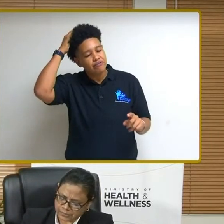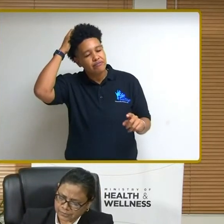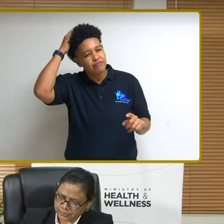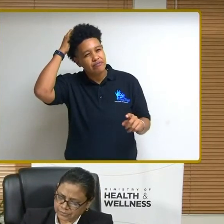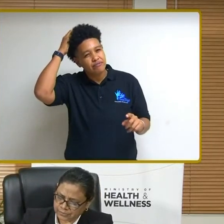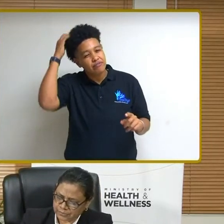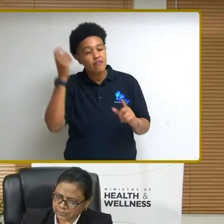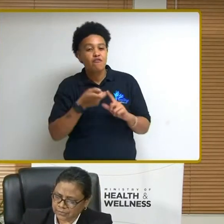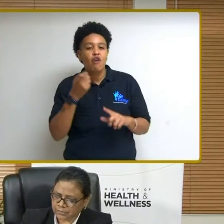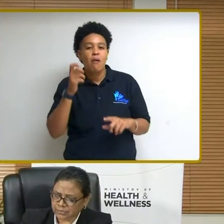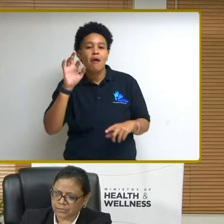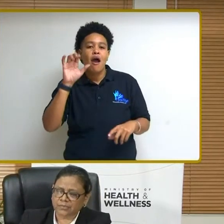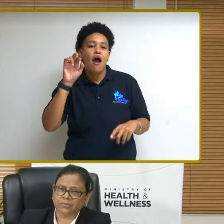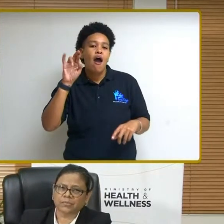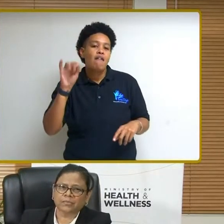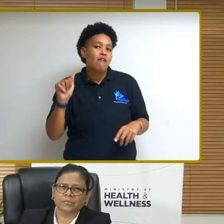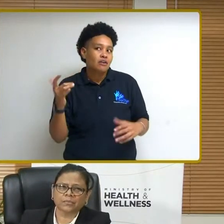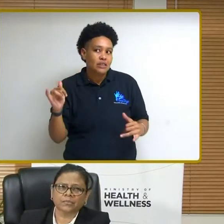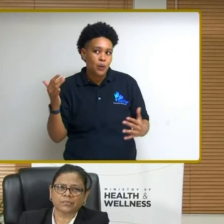CARFA.